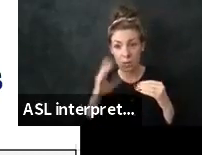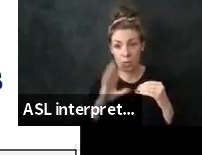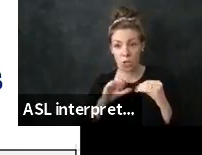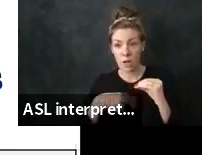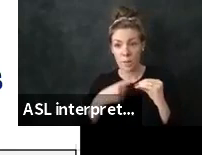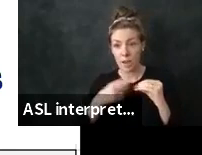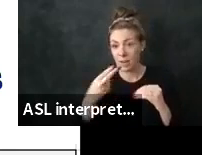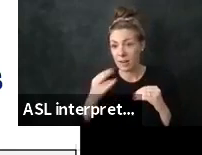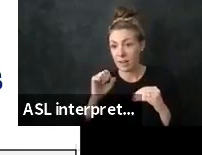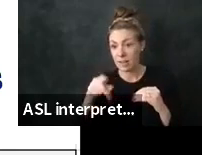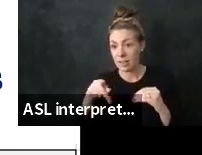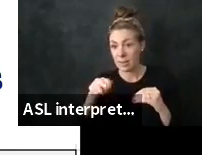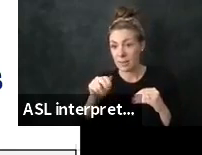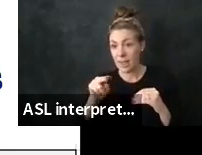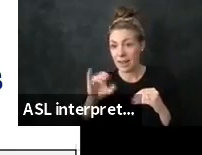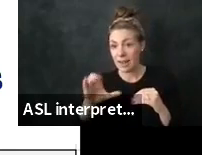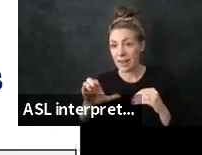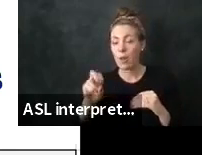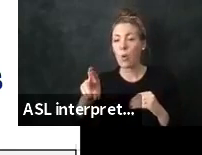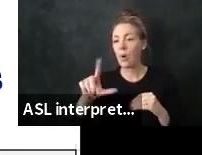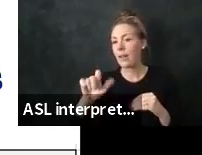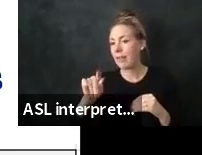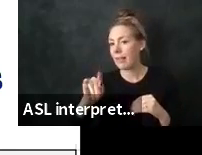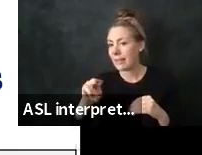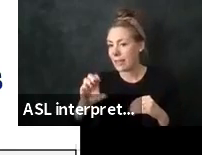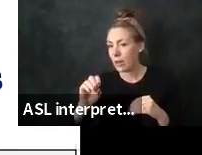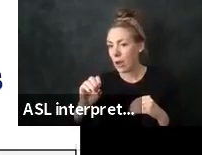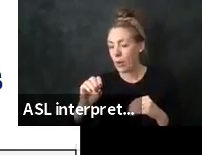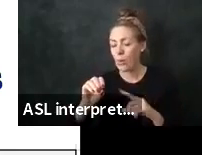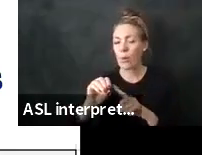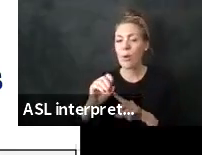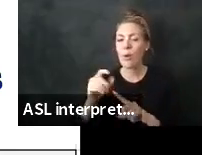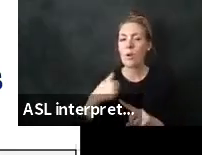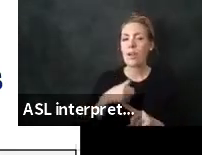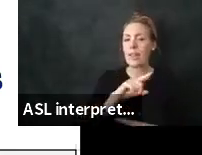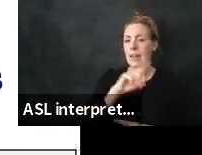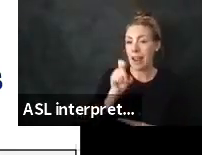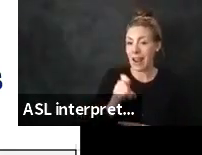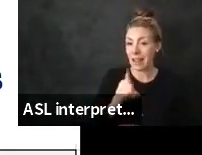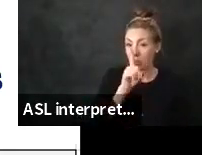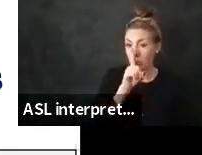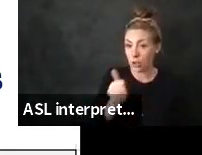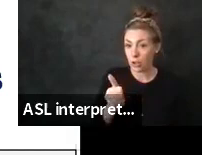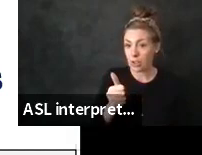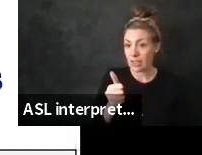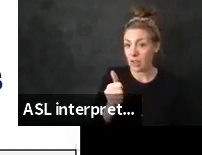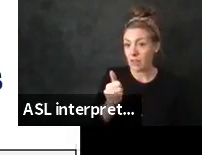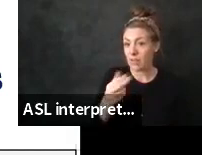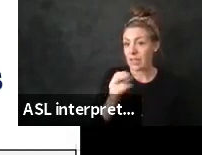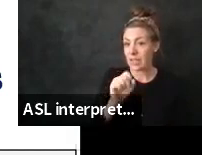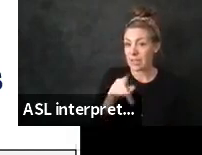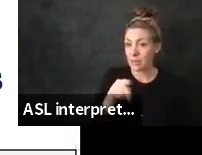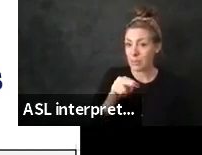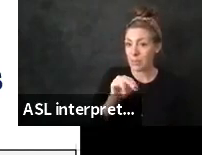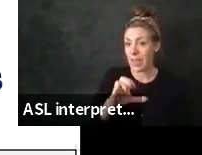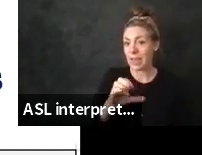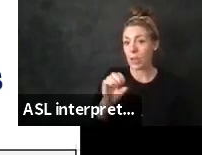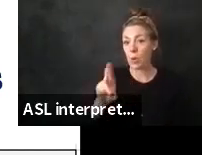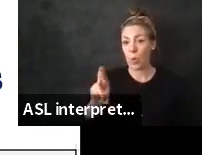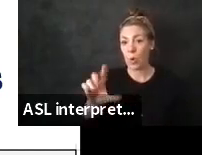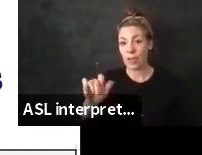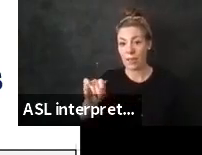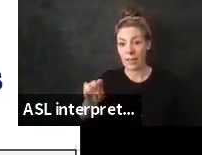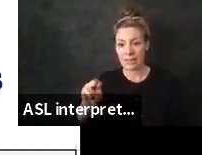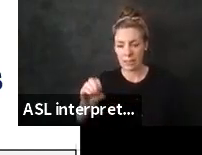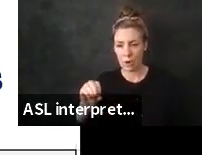about Hispanic or Latino, the census asks a question, are you Hispanic or Latino? It's not broken out.